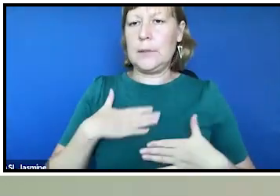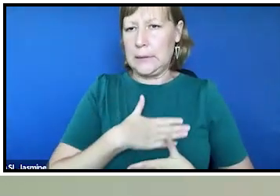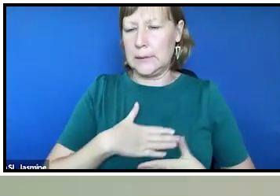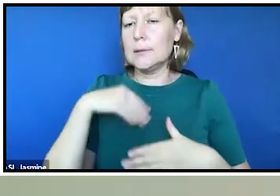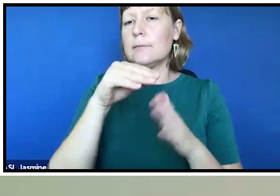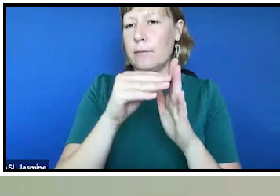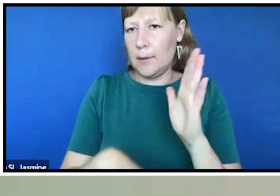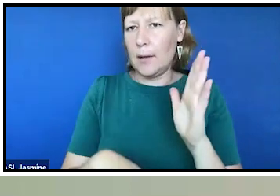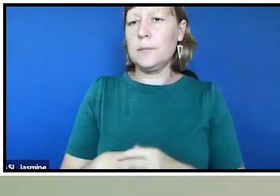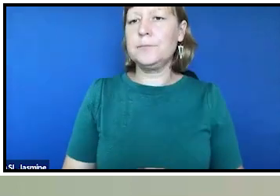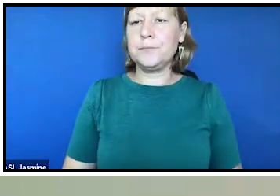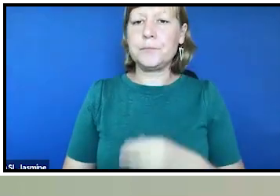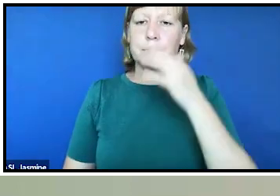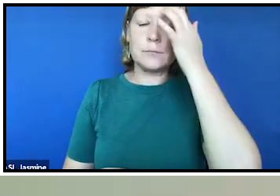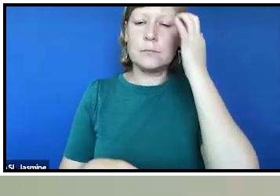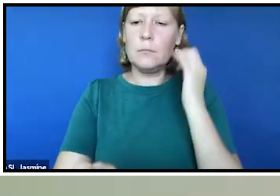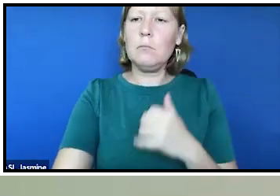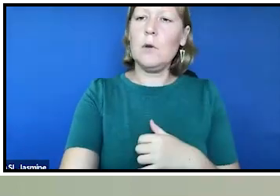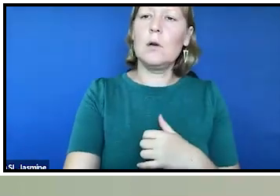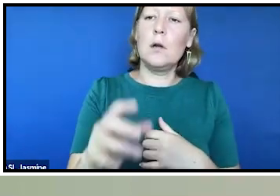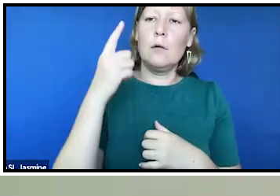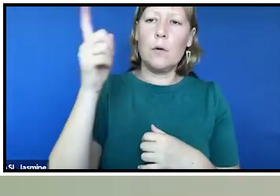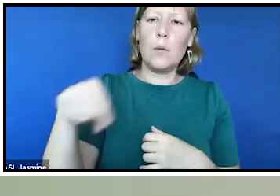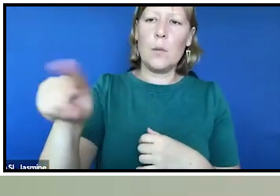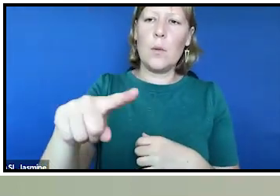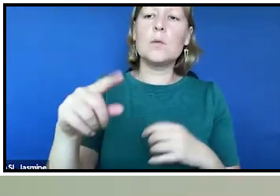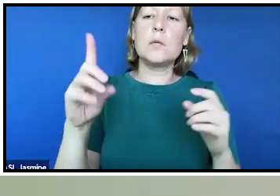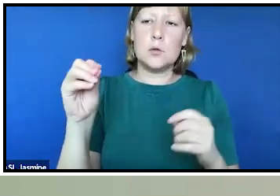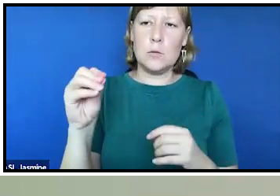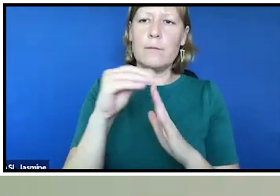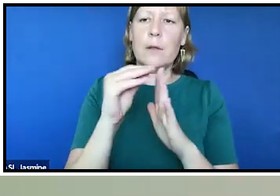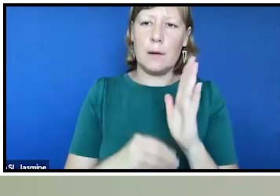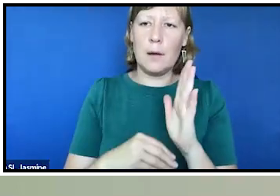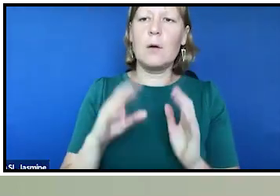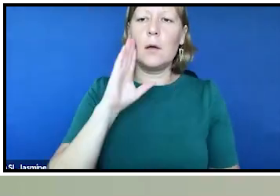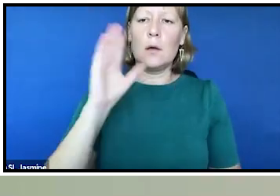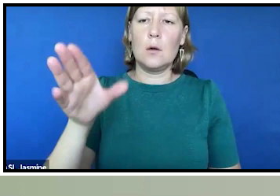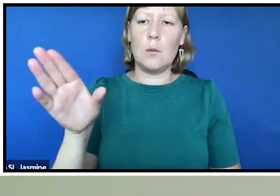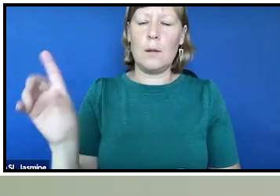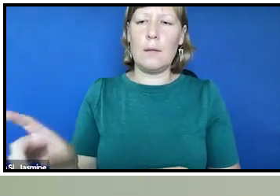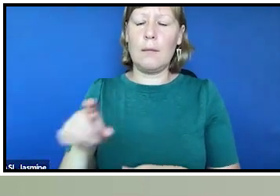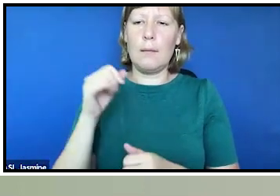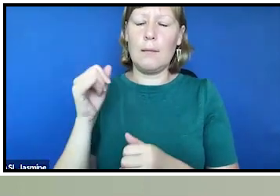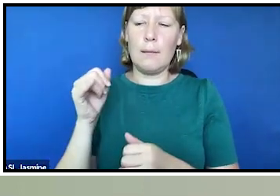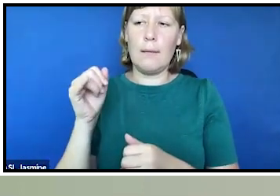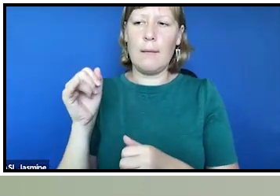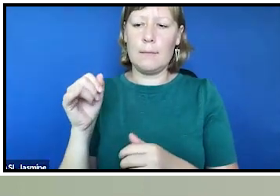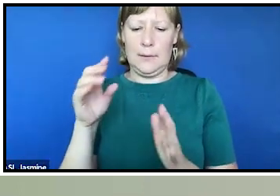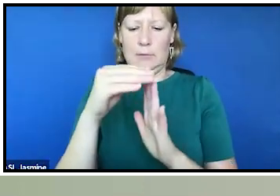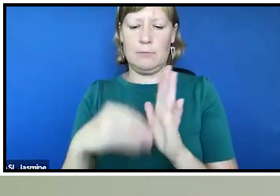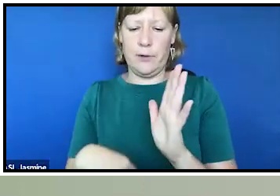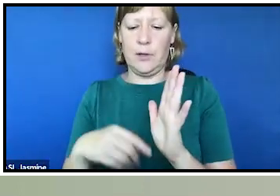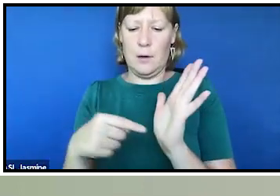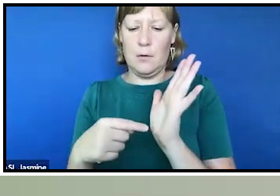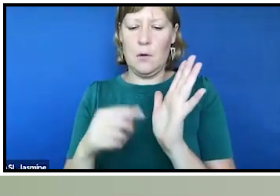Also, for those who do fill it out, you will be asked at the end of the survey if you want to put your name in for a raffle,